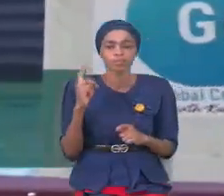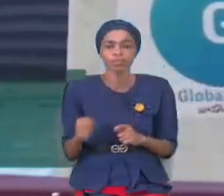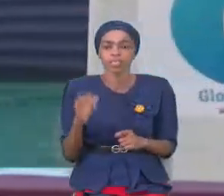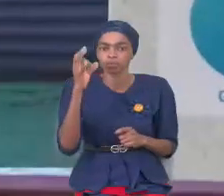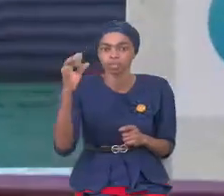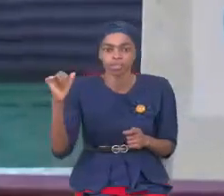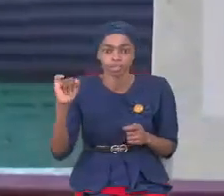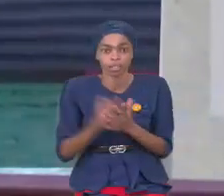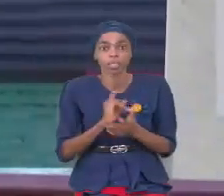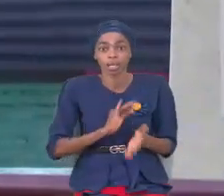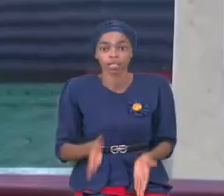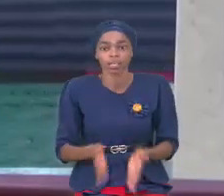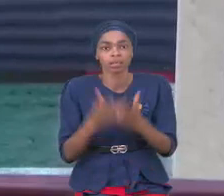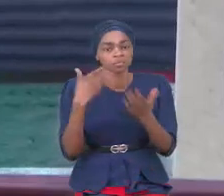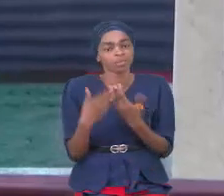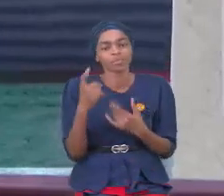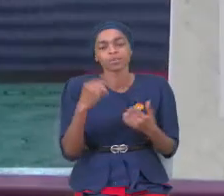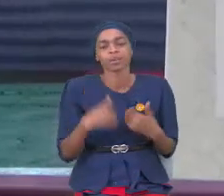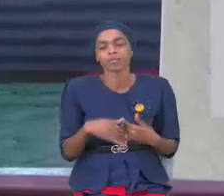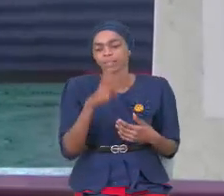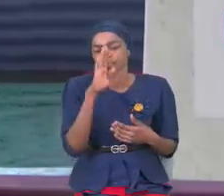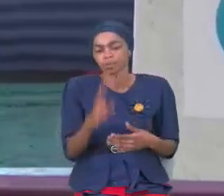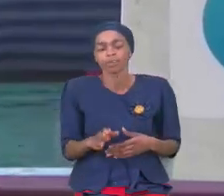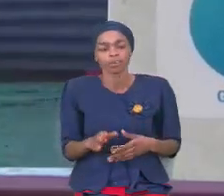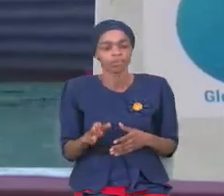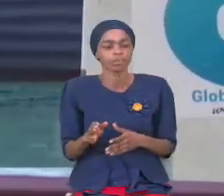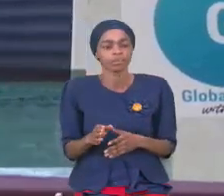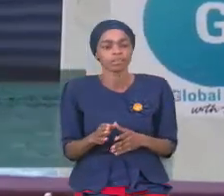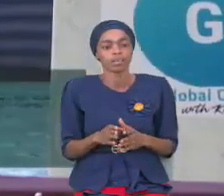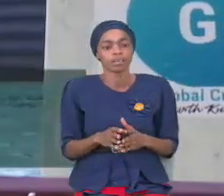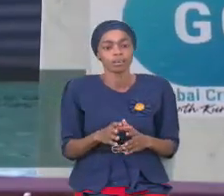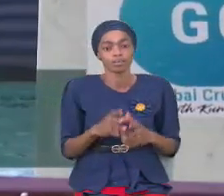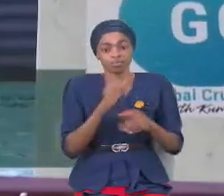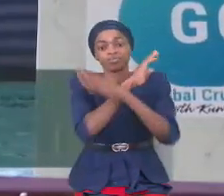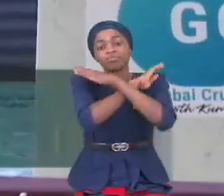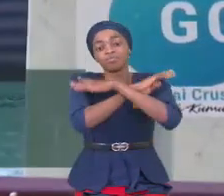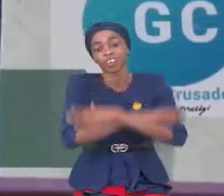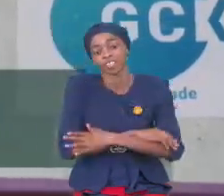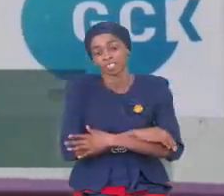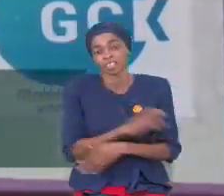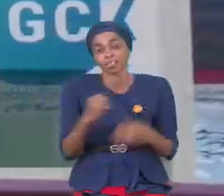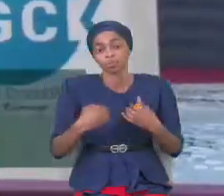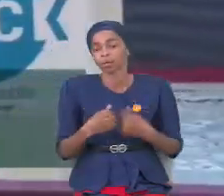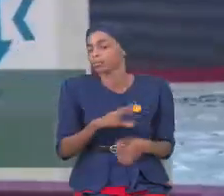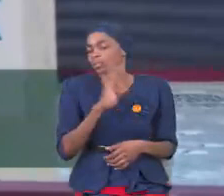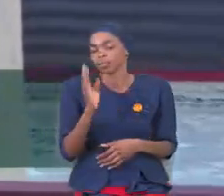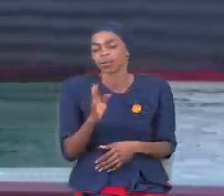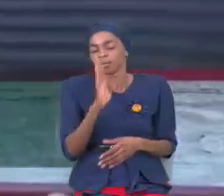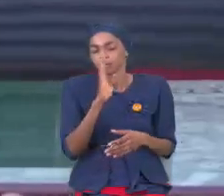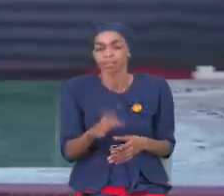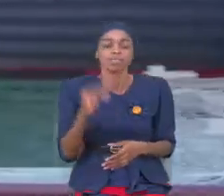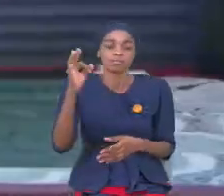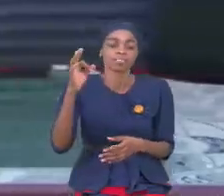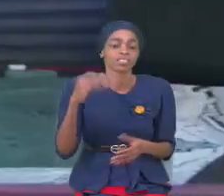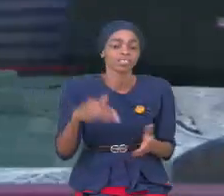not been in touch with the preaching, the gospel, the good news, and the word of the Lord. Now you come back,